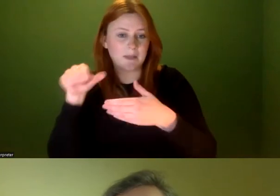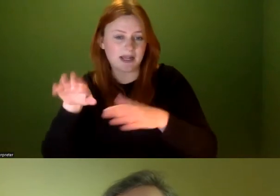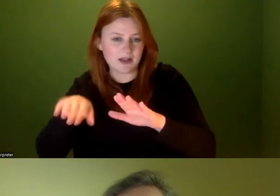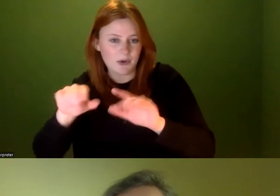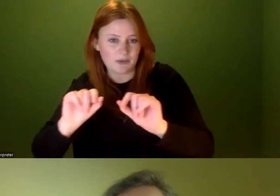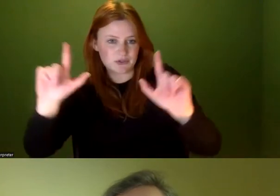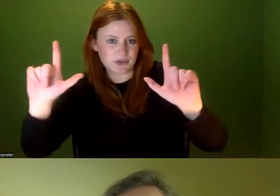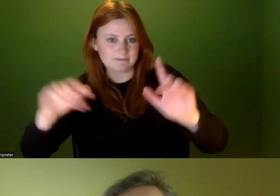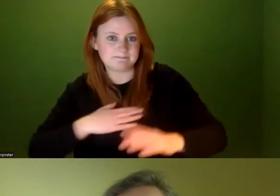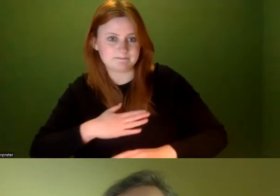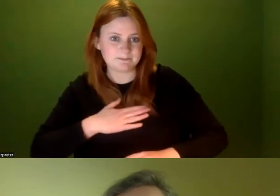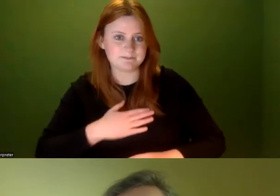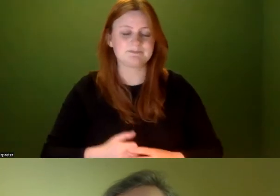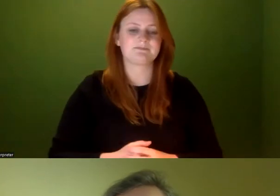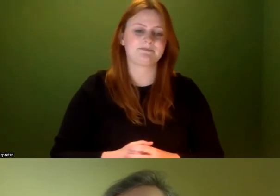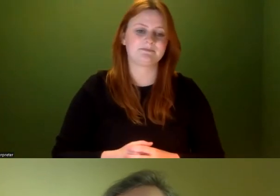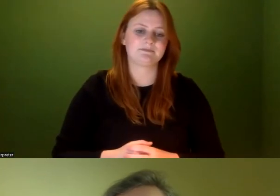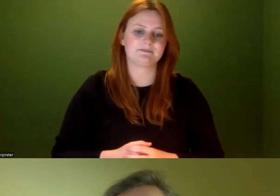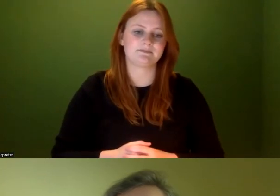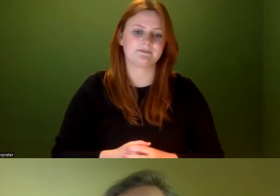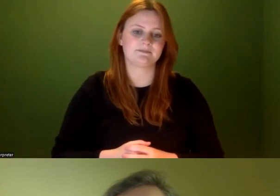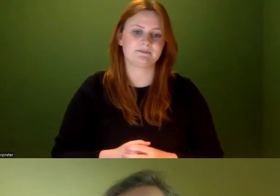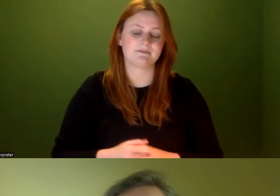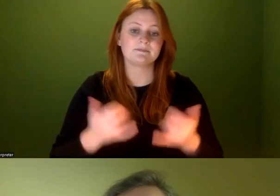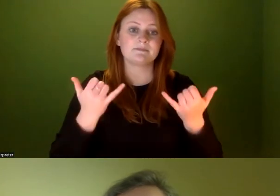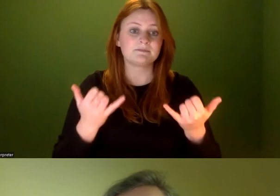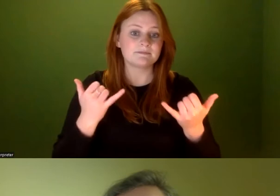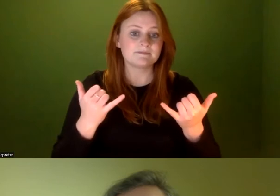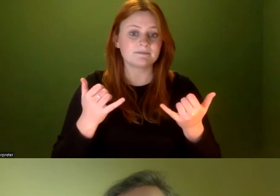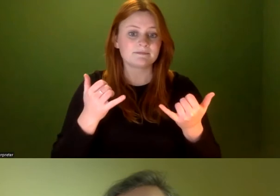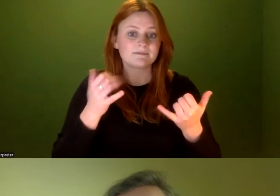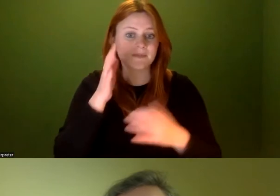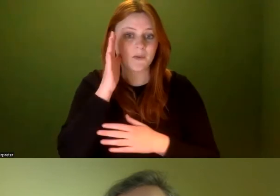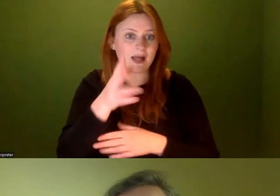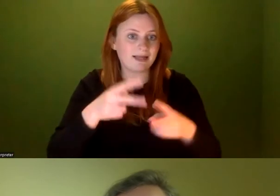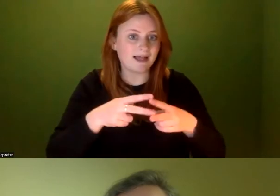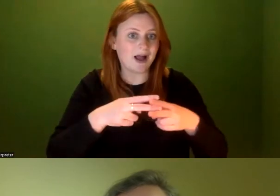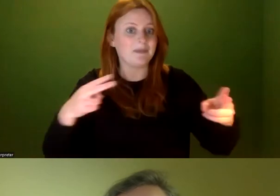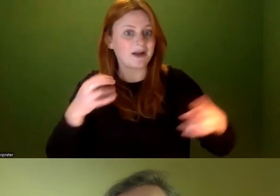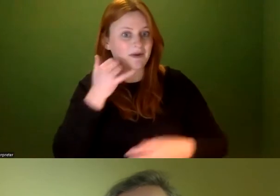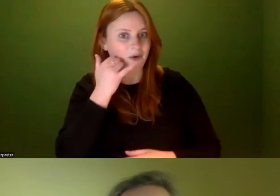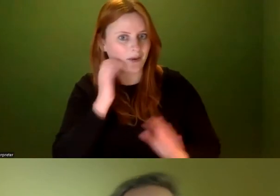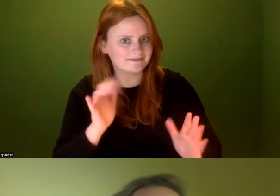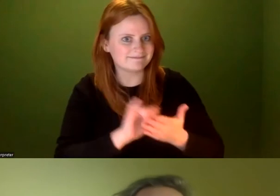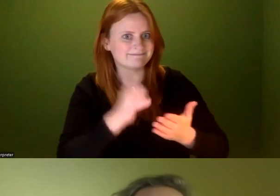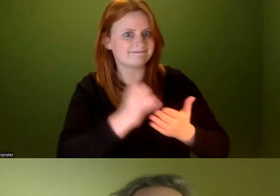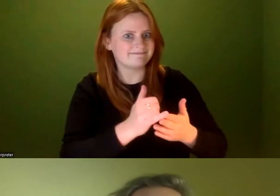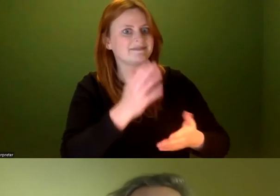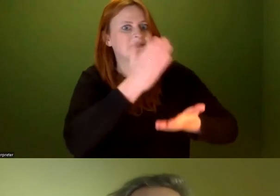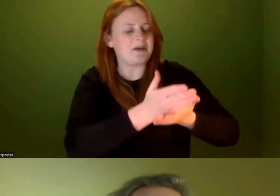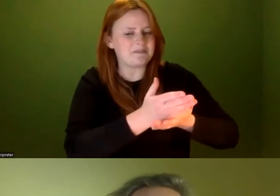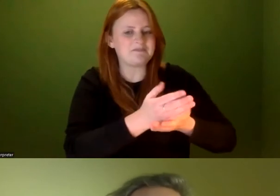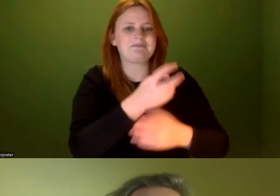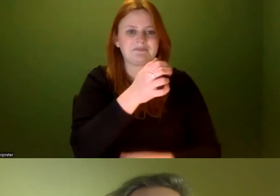this. And so now I'm going to unplug my telephone and I'm going to actually pass it over to